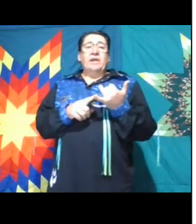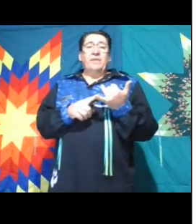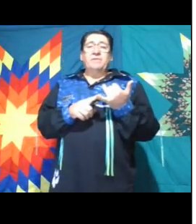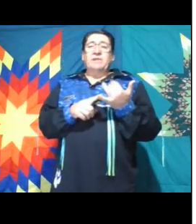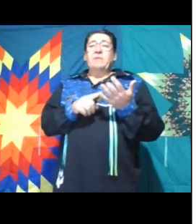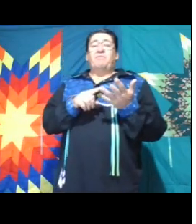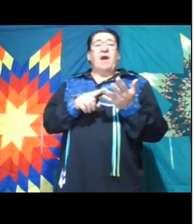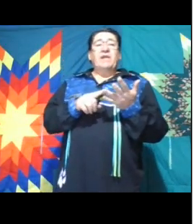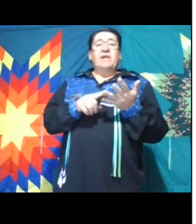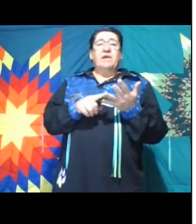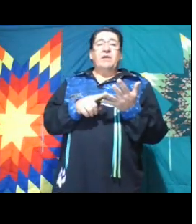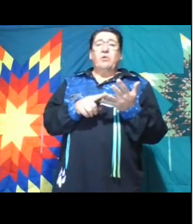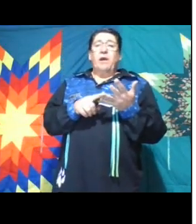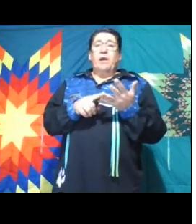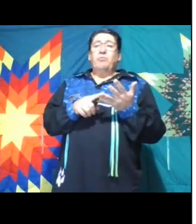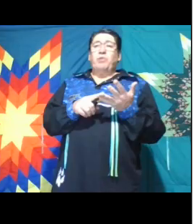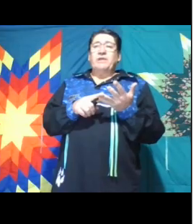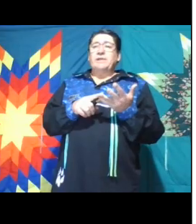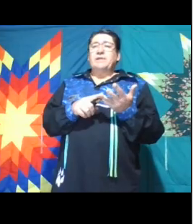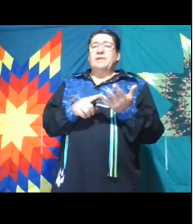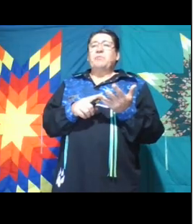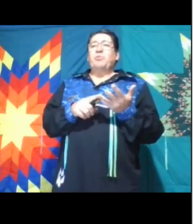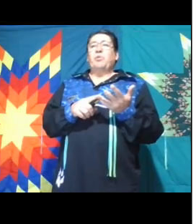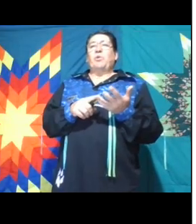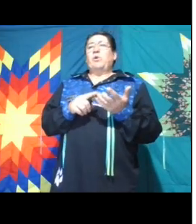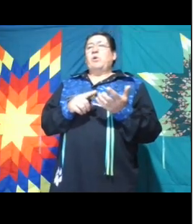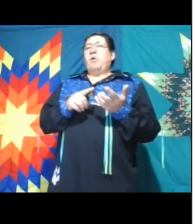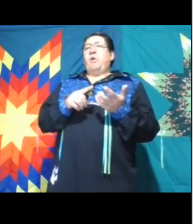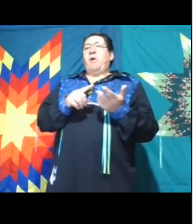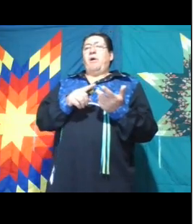getting enough sleep, finding a quiet place to sleep.